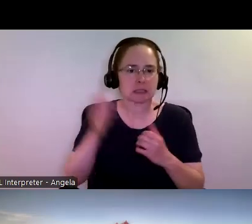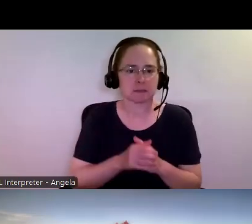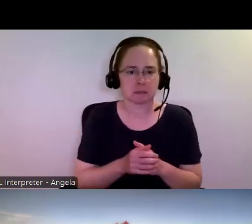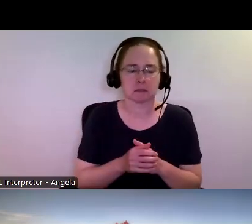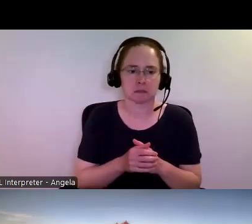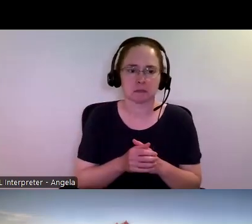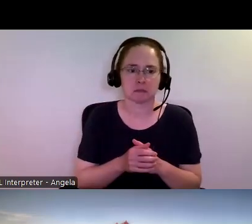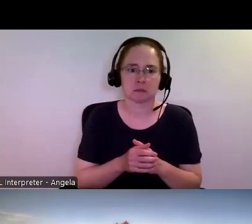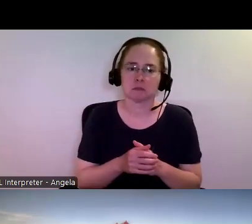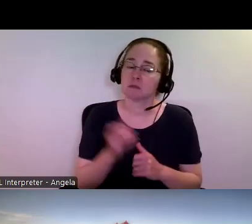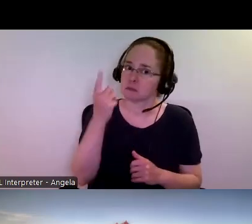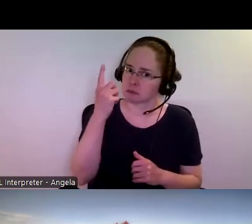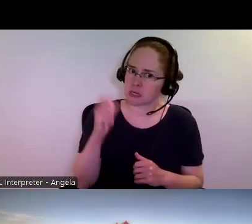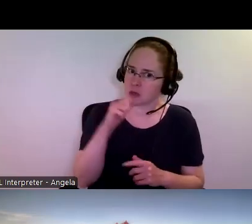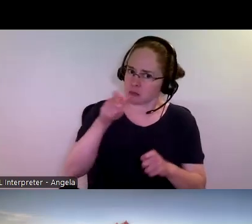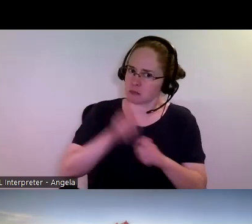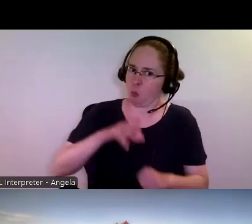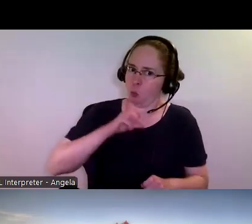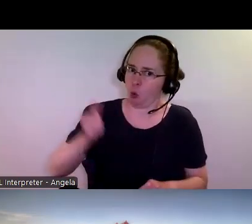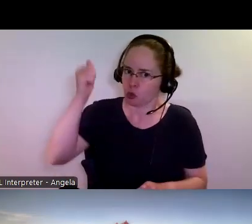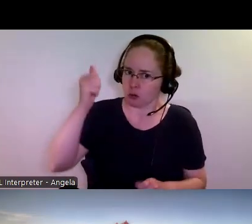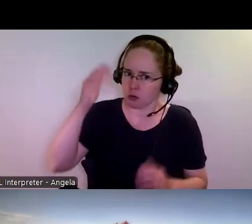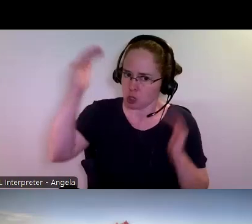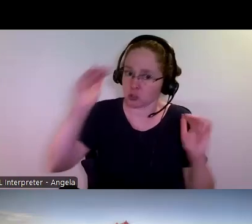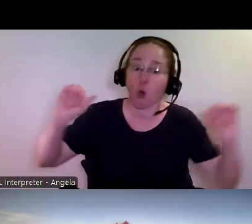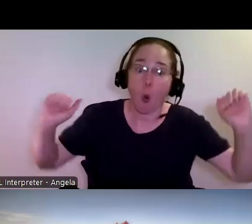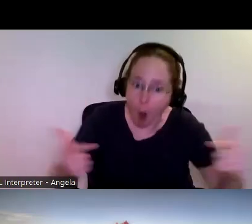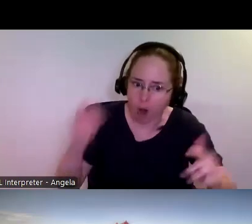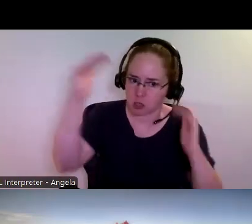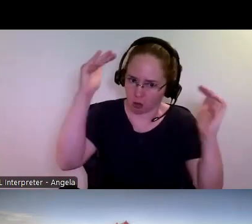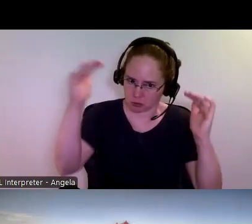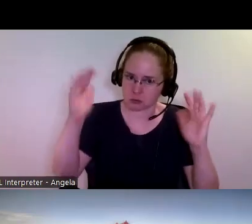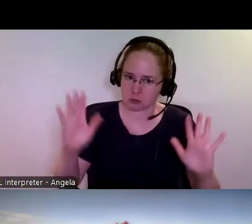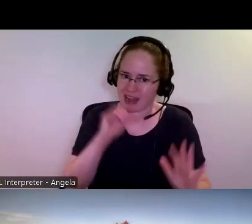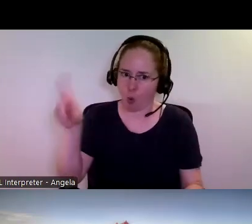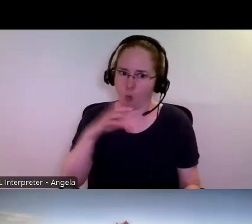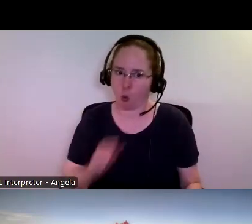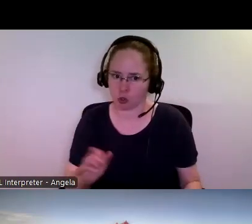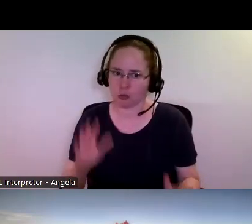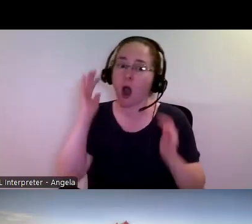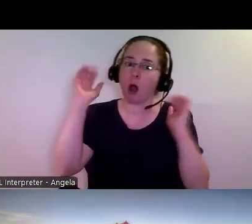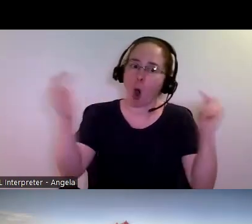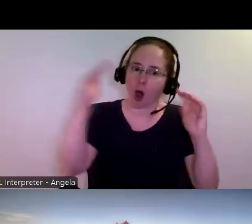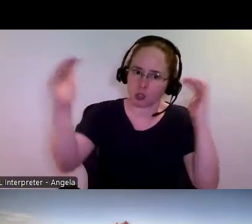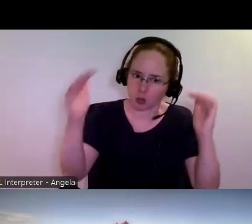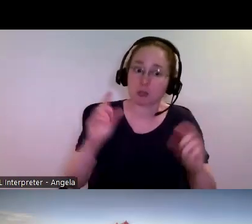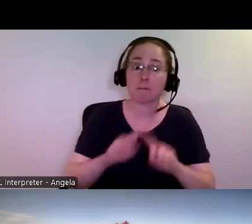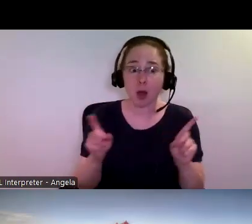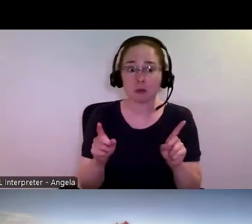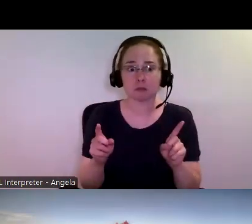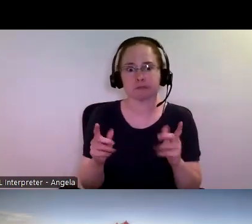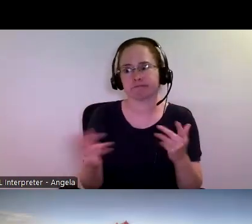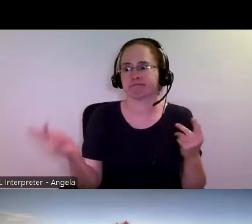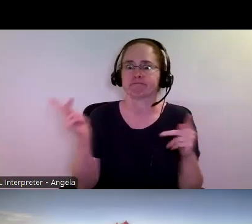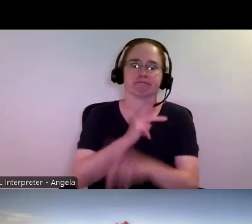And this is not particular to older adults, but it's for all adults. But I can tell you, you can compound this by 10 or